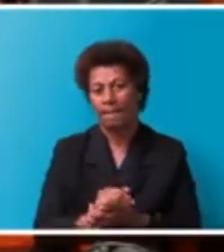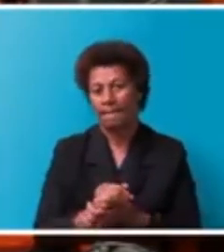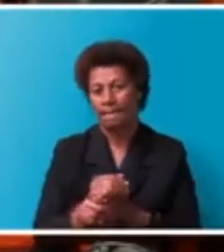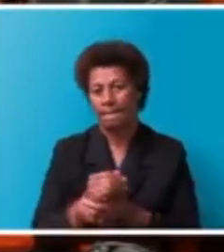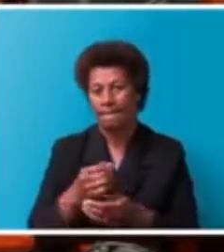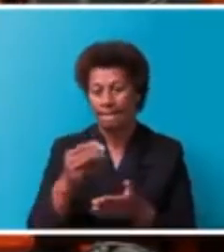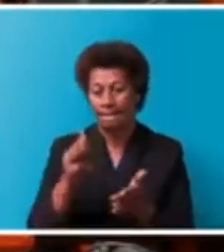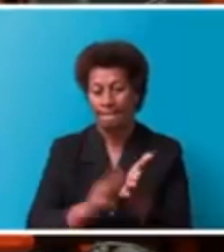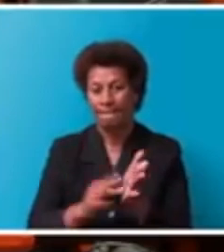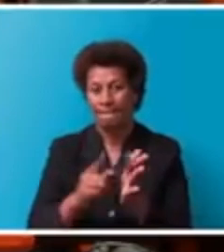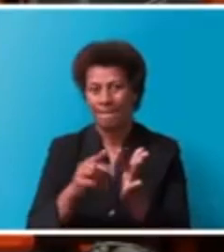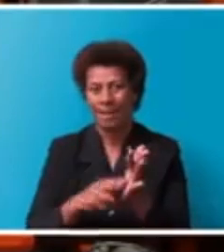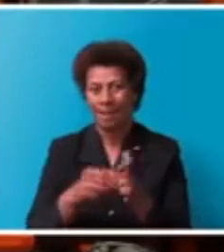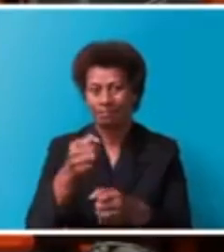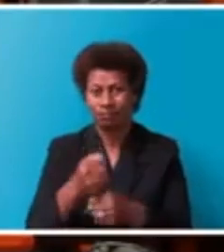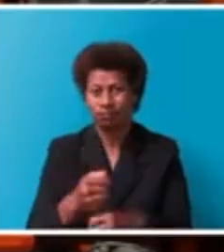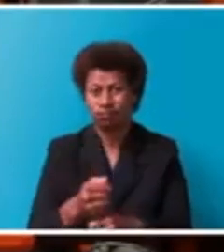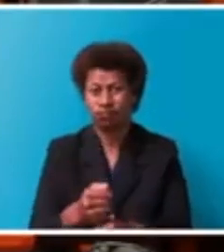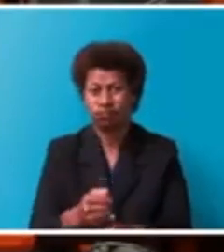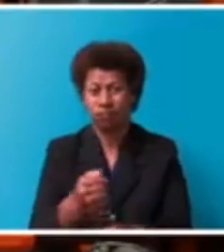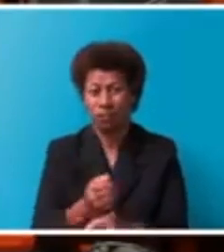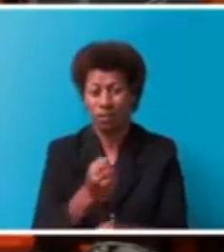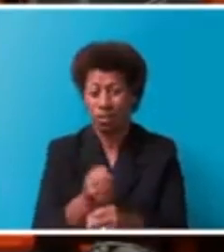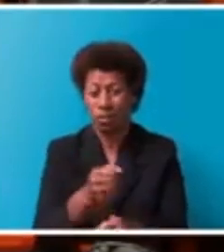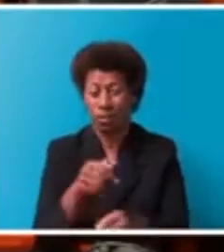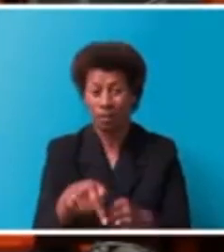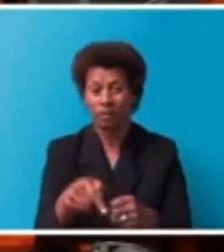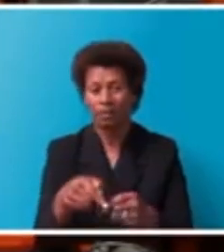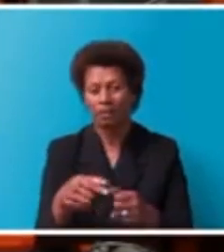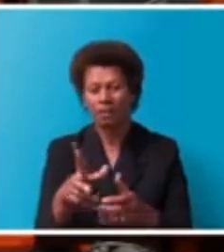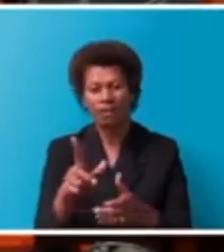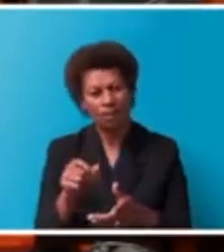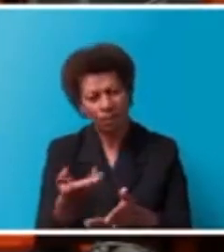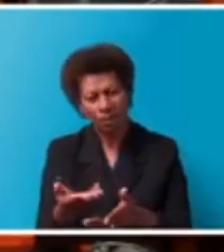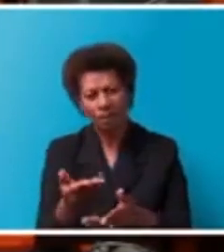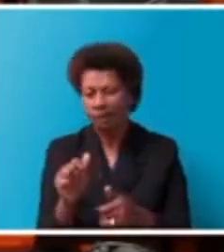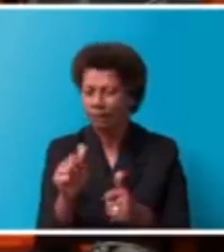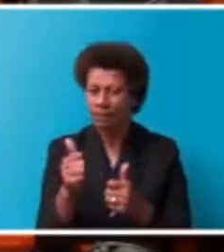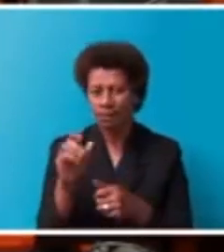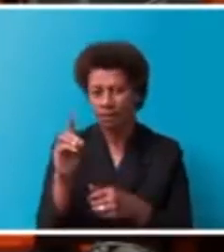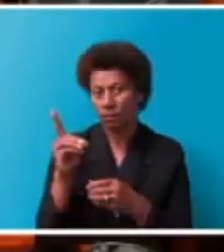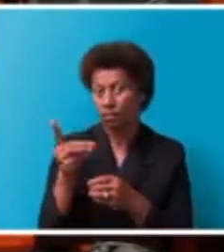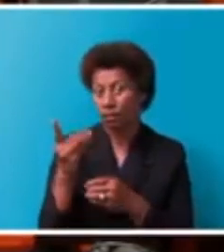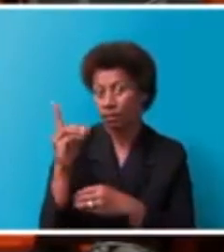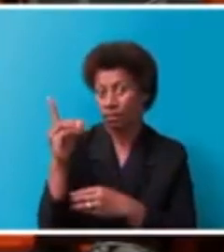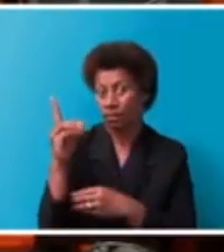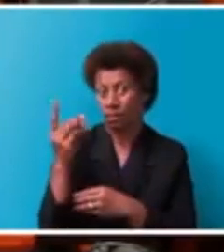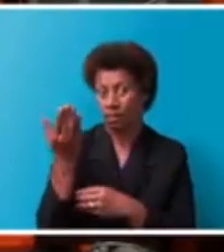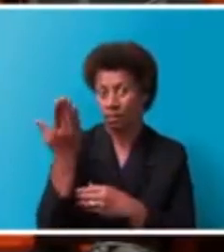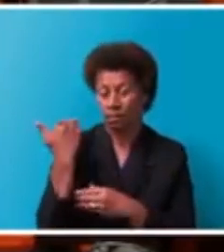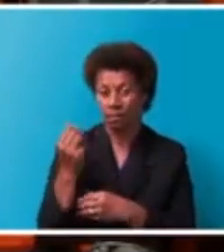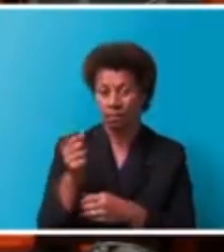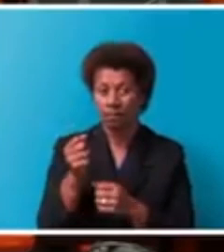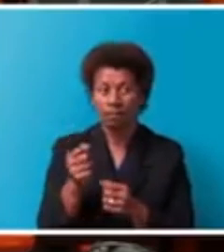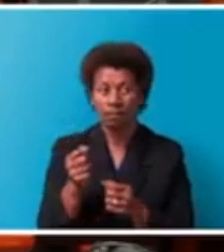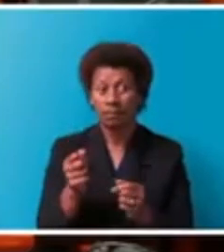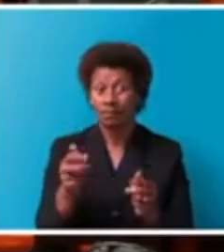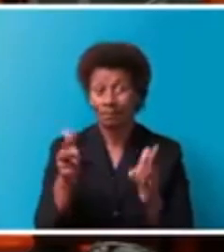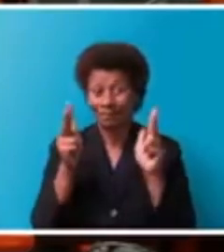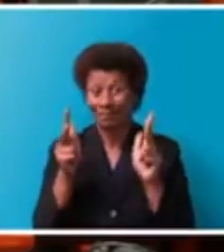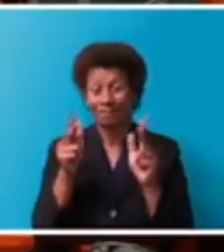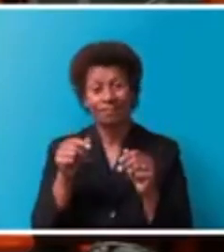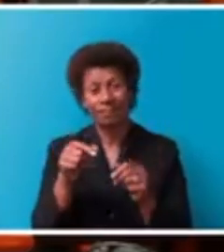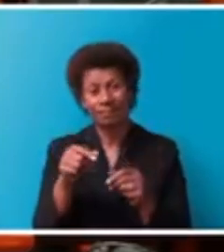a well-qualified engineer, even has completed his doctorate 2 years ago. Dr. Soro is a